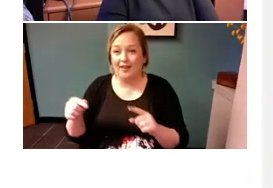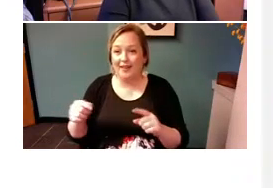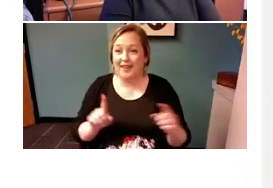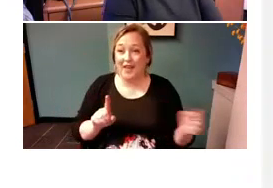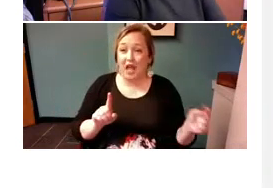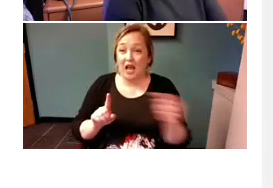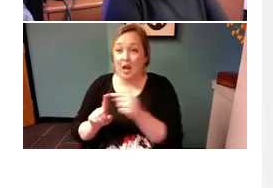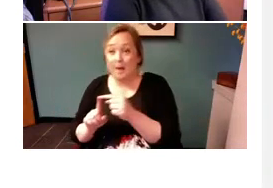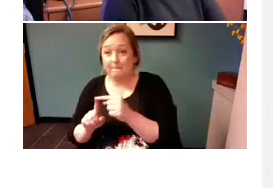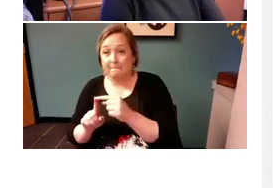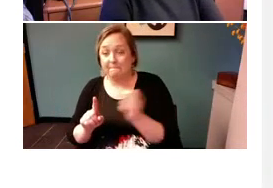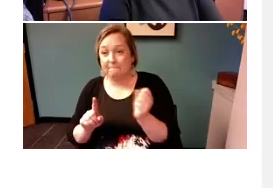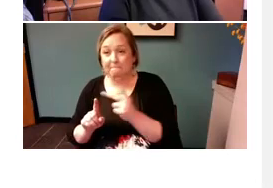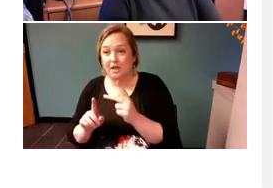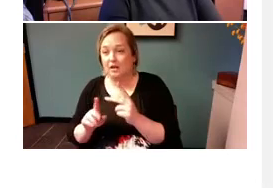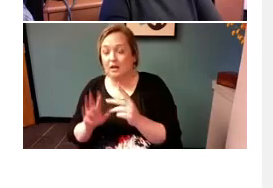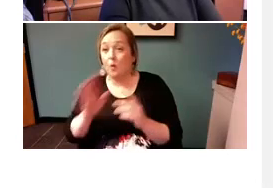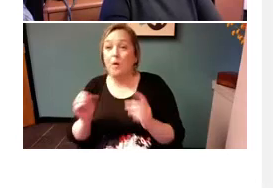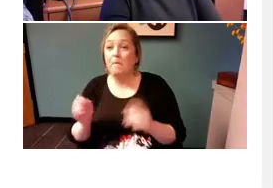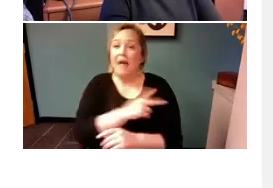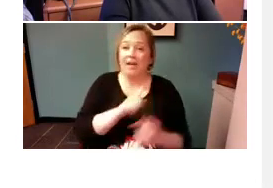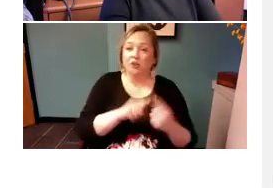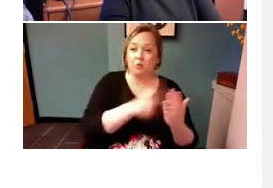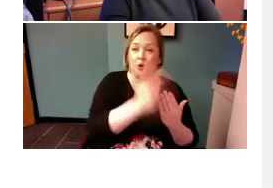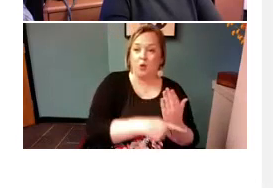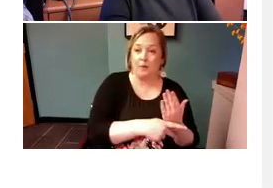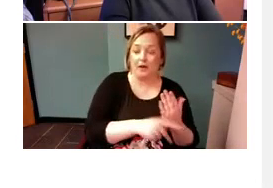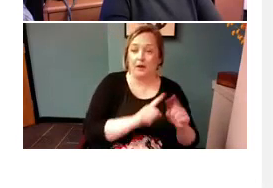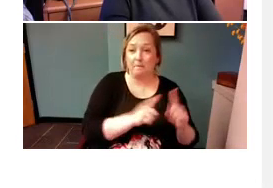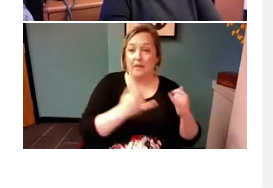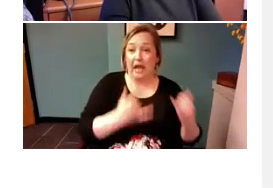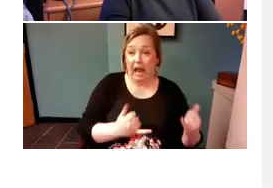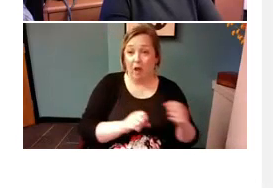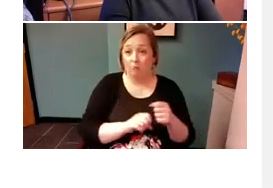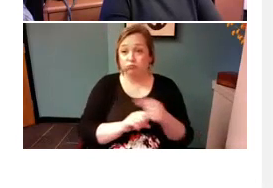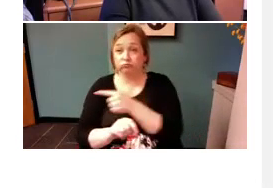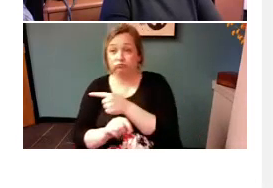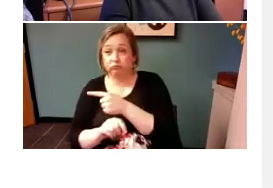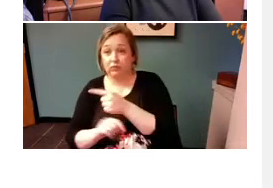a second, but let me just talk to you about garbage collection.